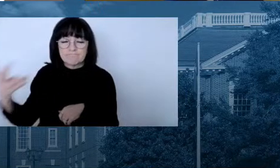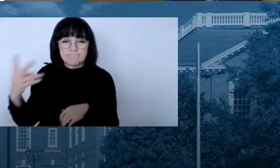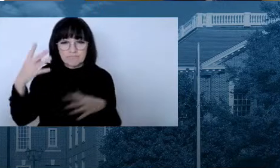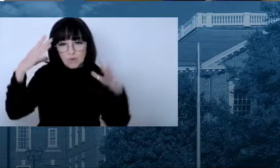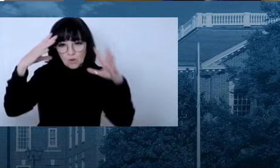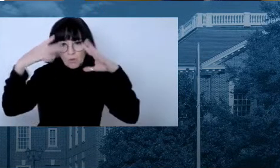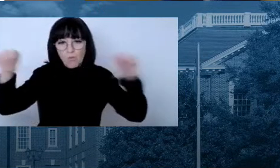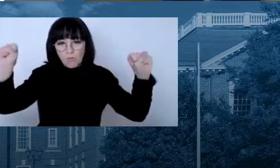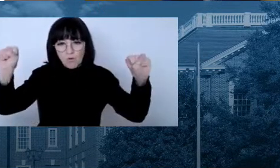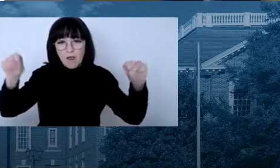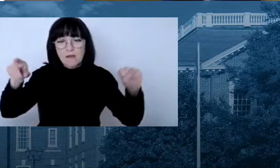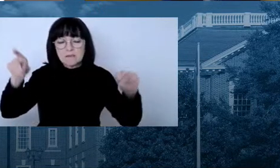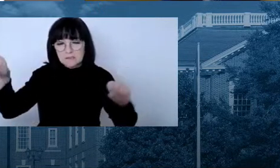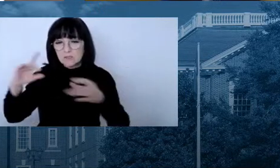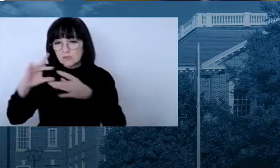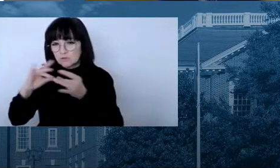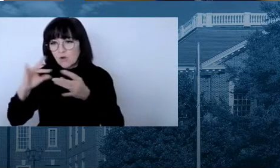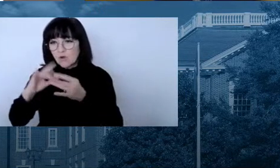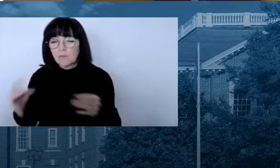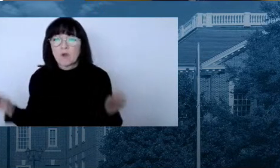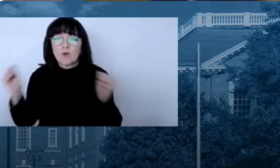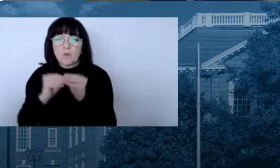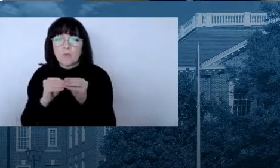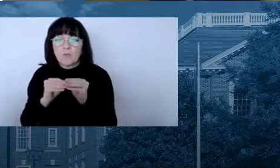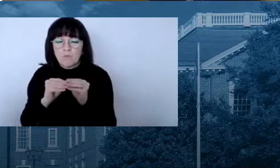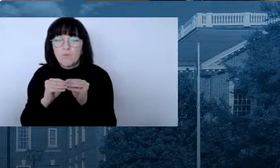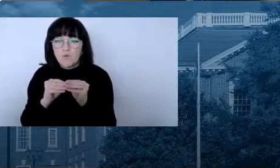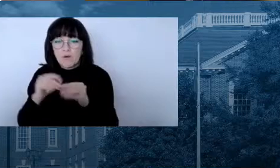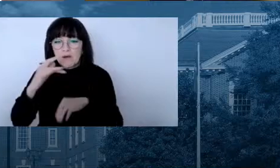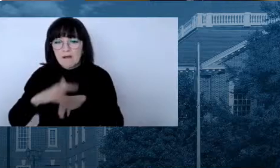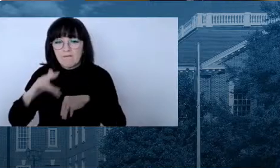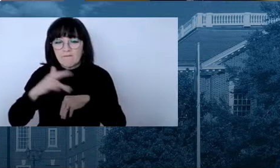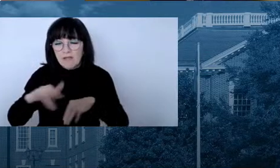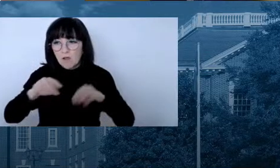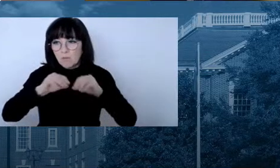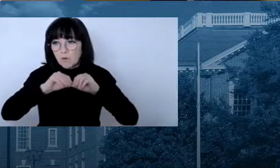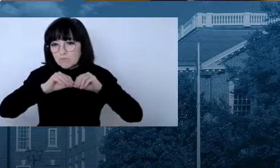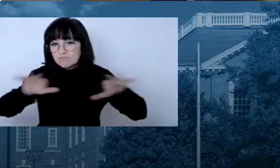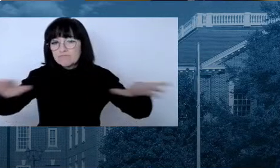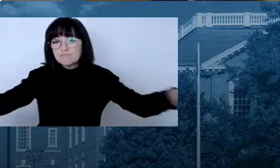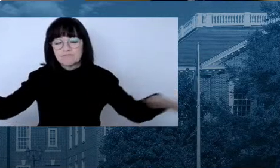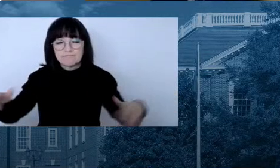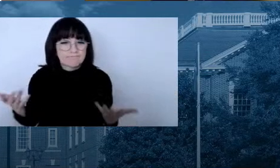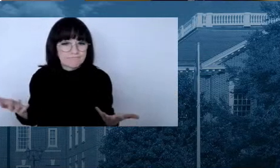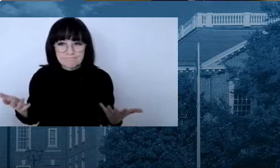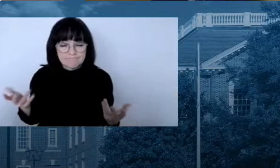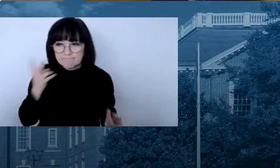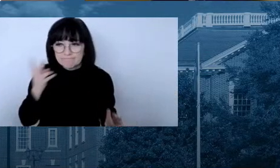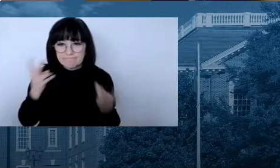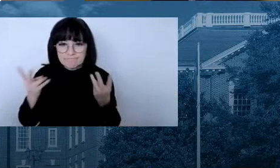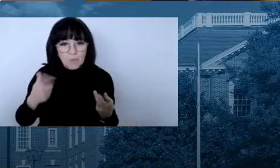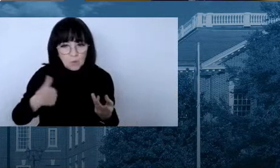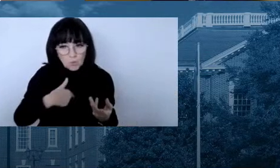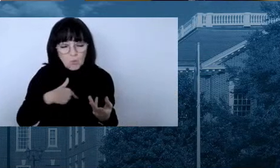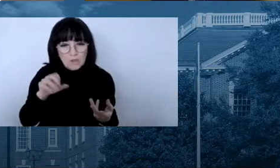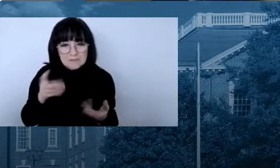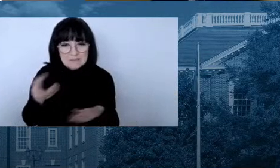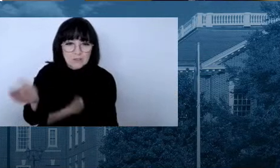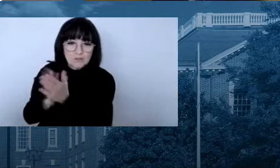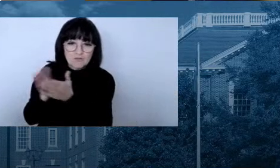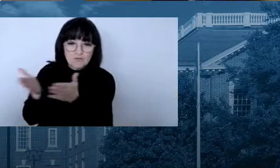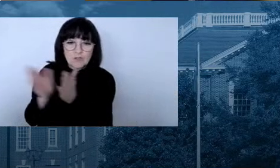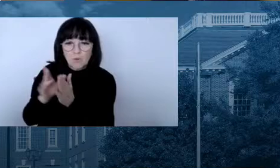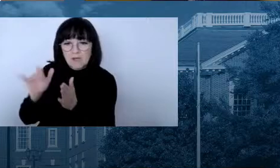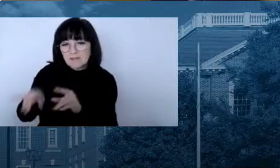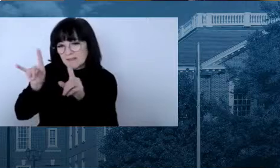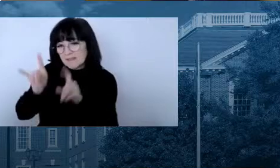about making available a lot more. We've made a request for them and haven't seen